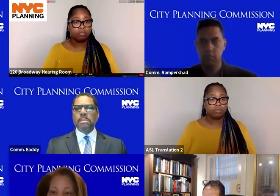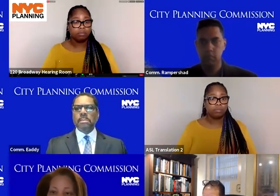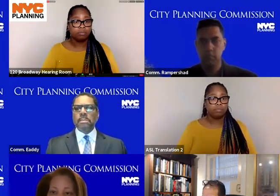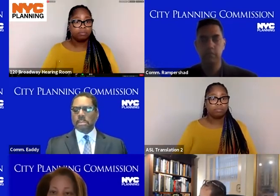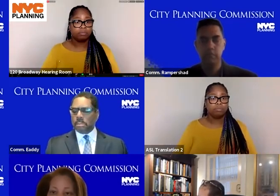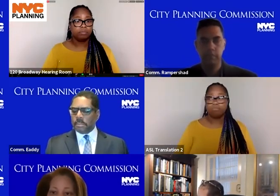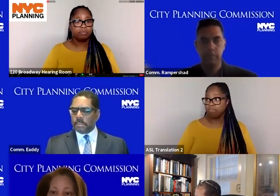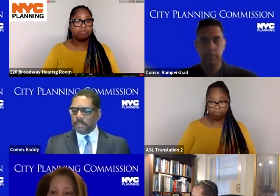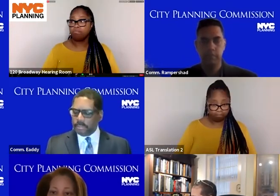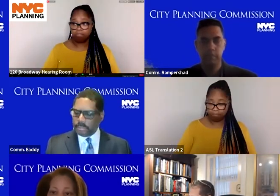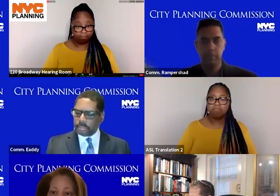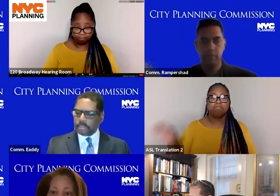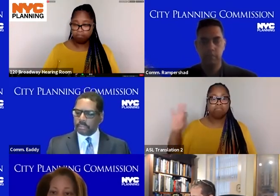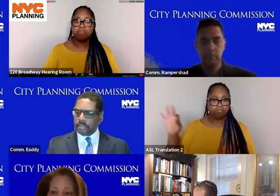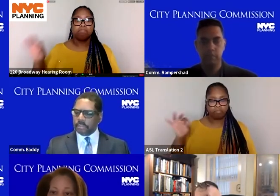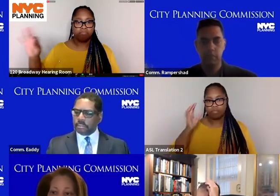Thank you.